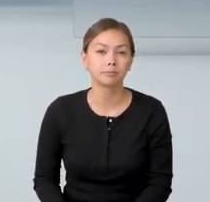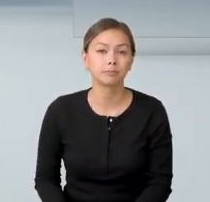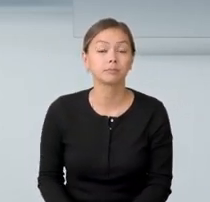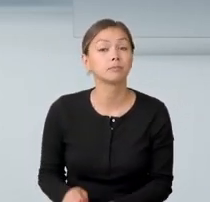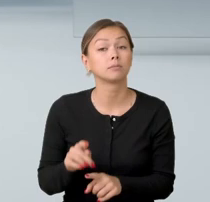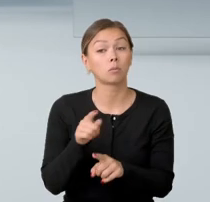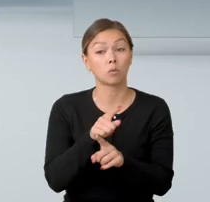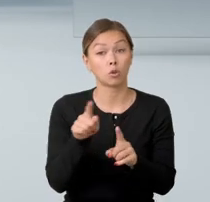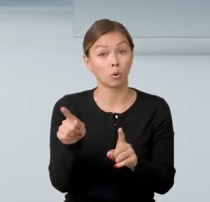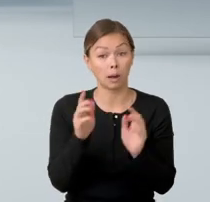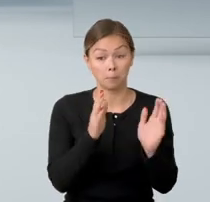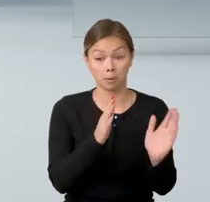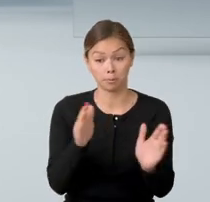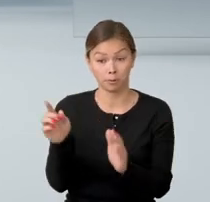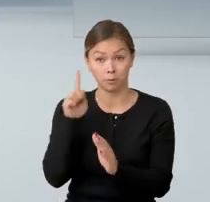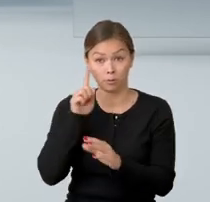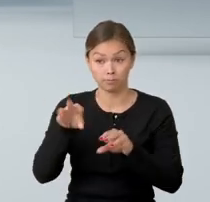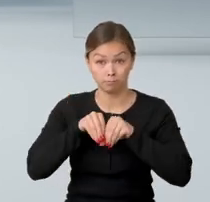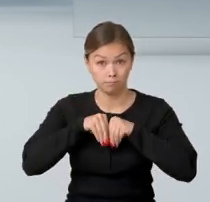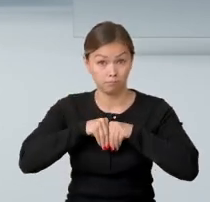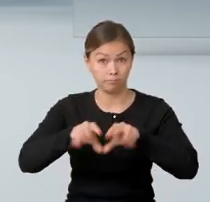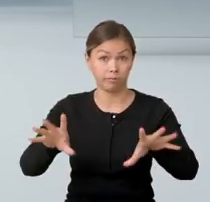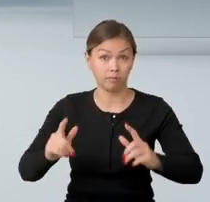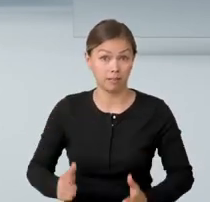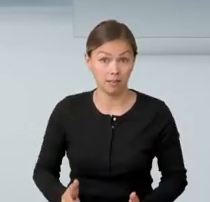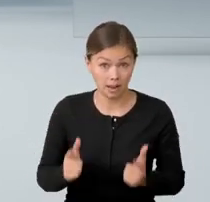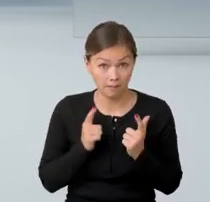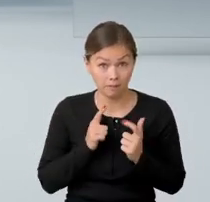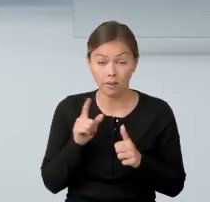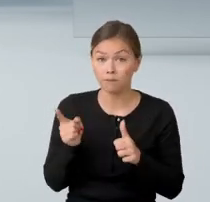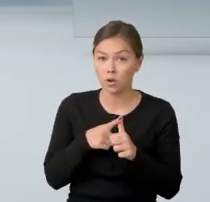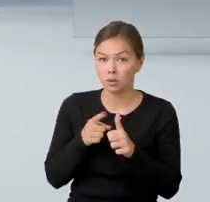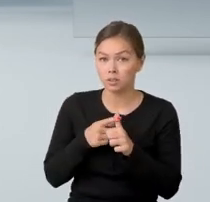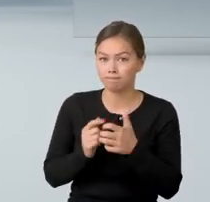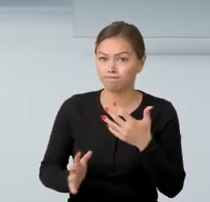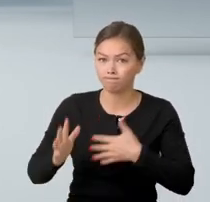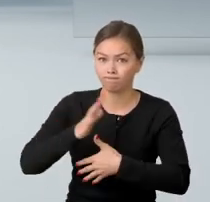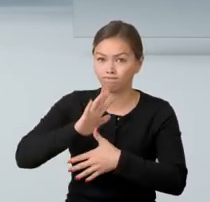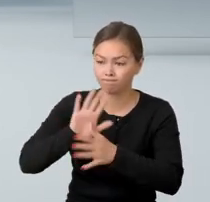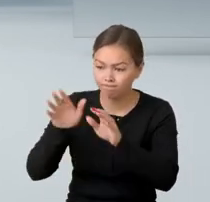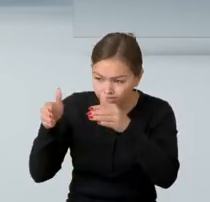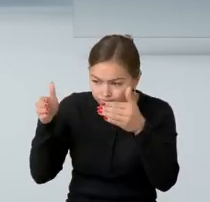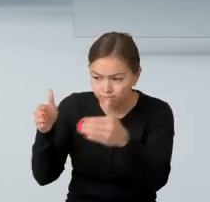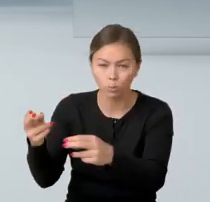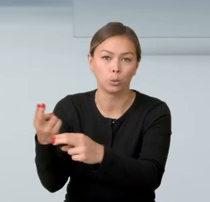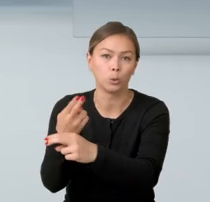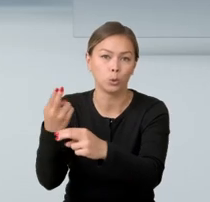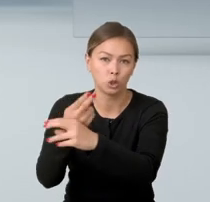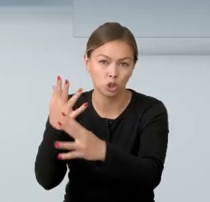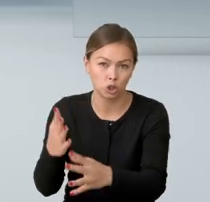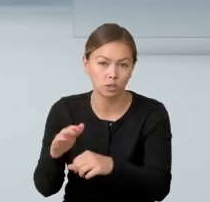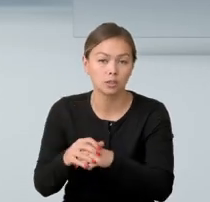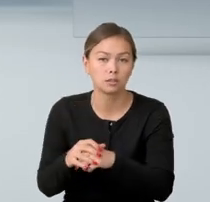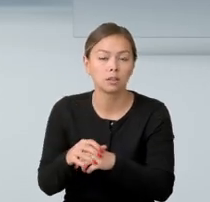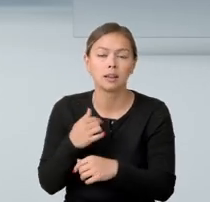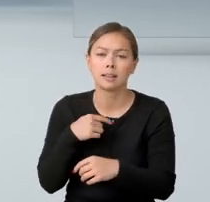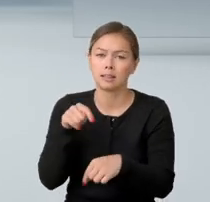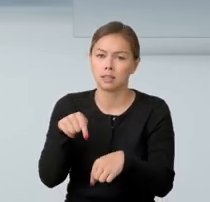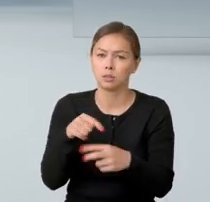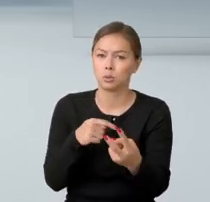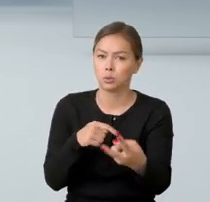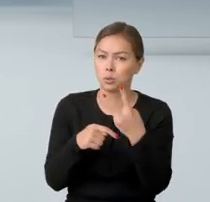could preparing for Oracle live the first thing you have to do is to focus on the users right